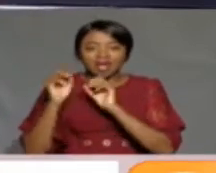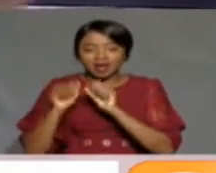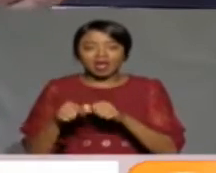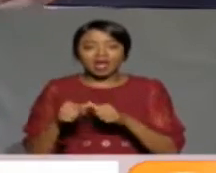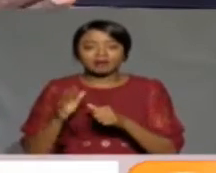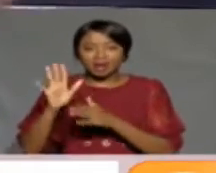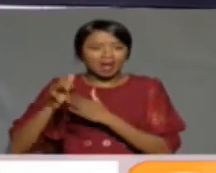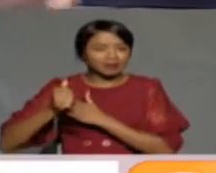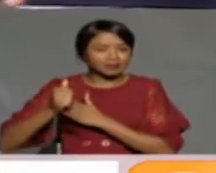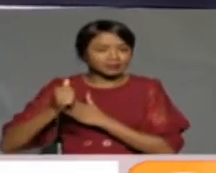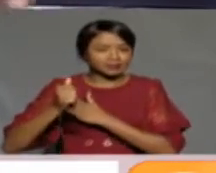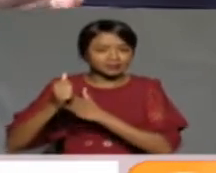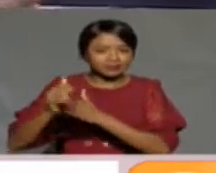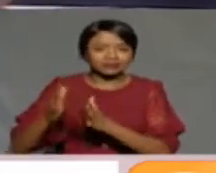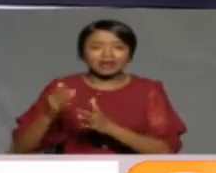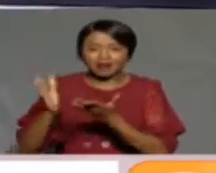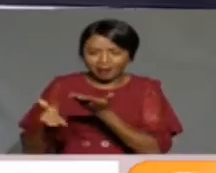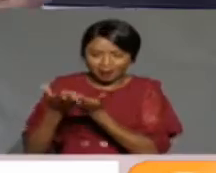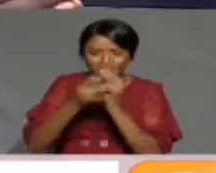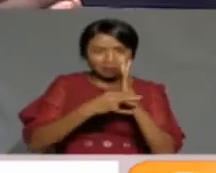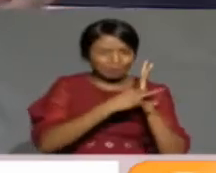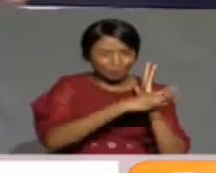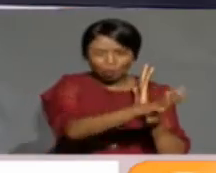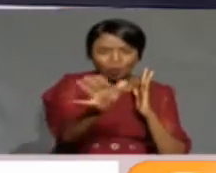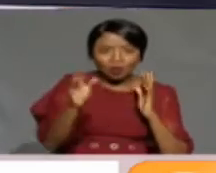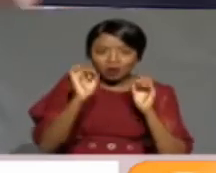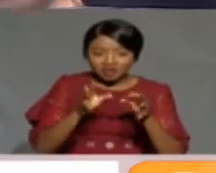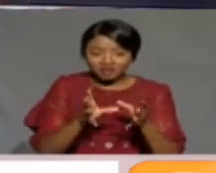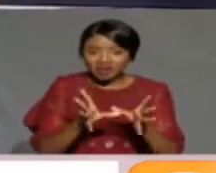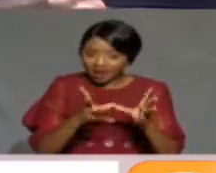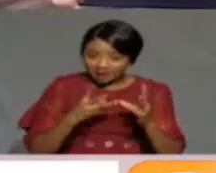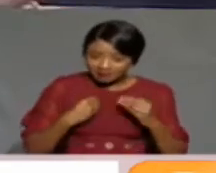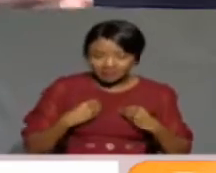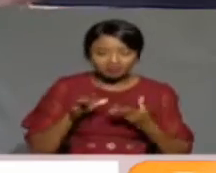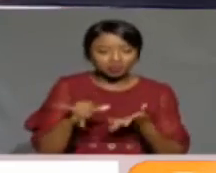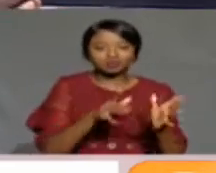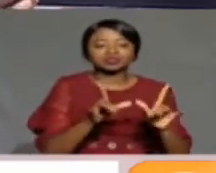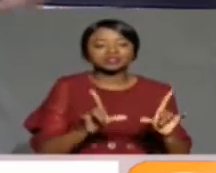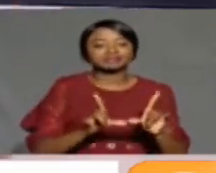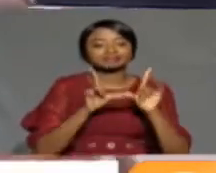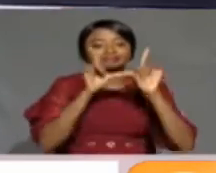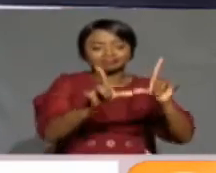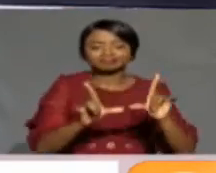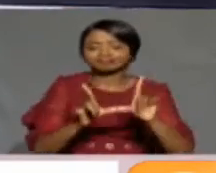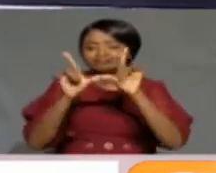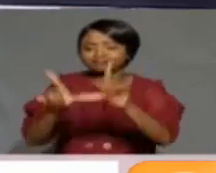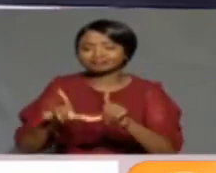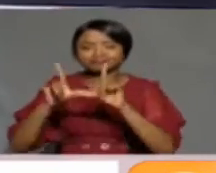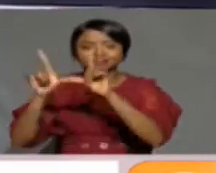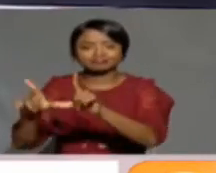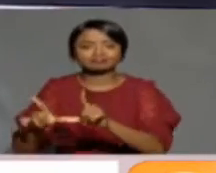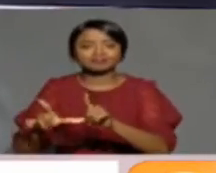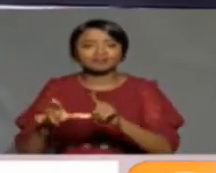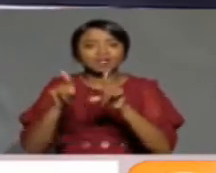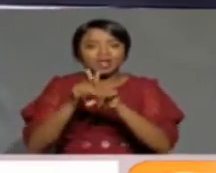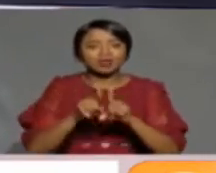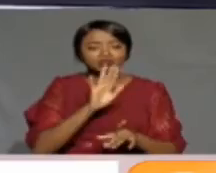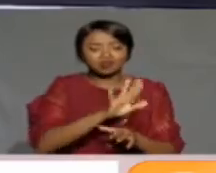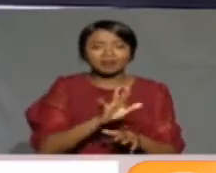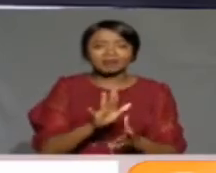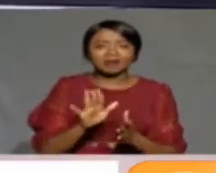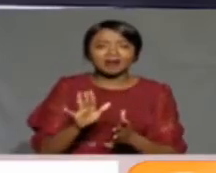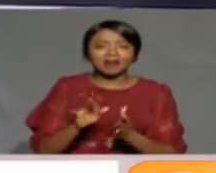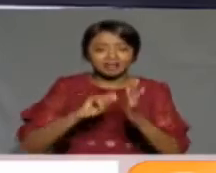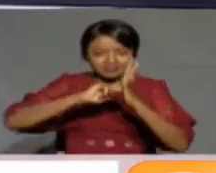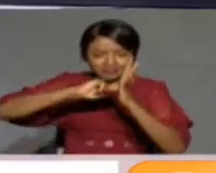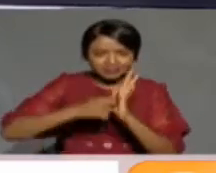a great legacy if this is given an opportunity to be given the title deeds to be issued and they be locked under key at